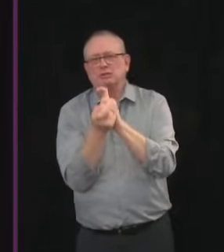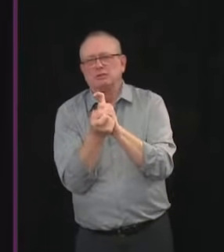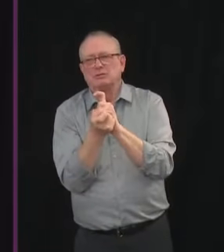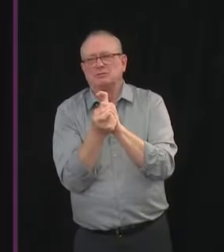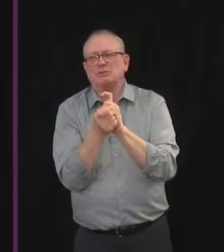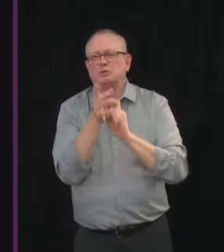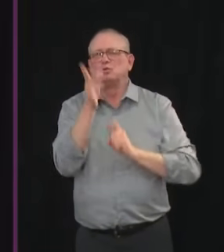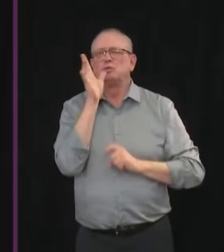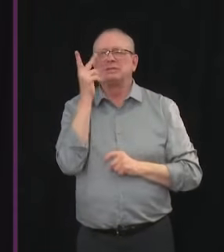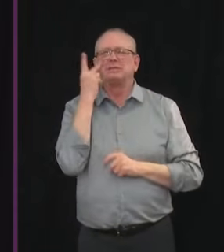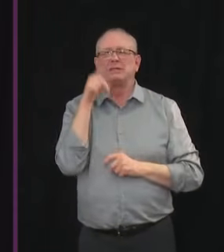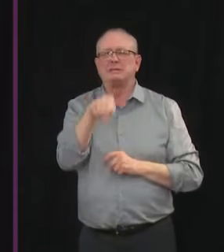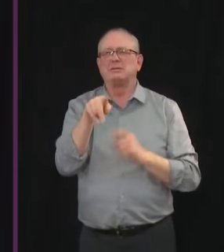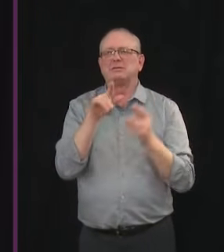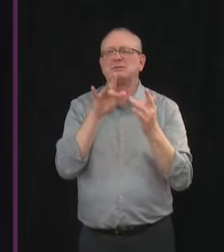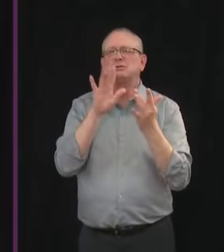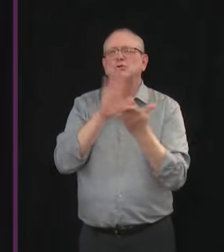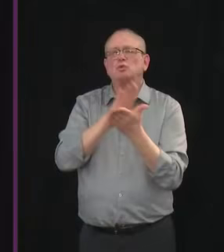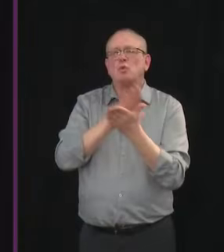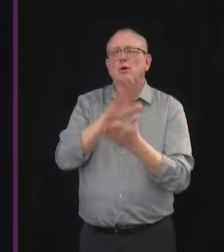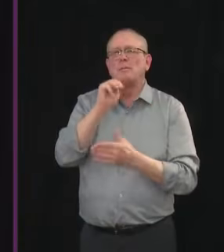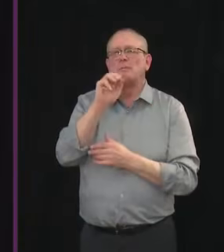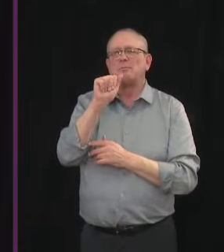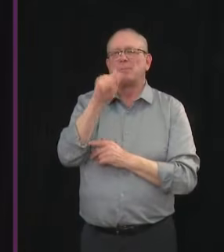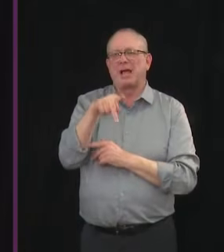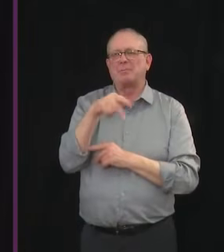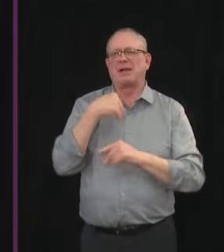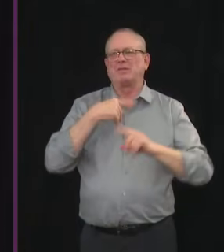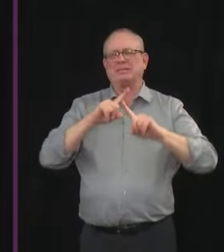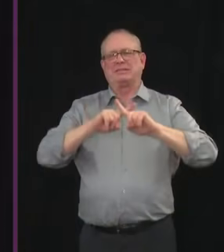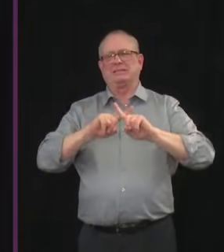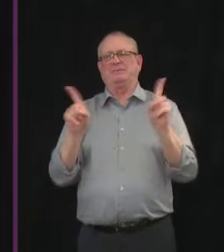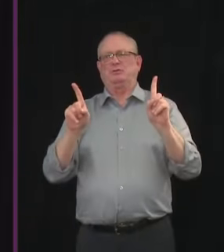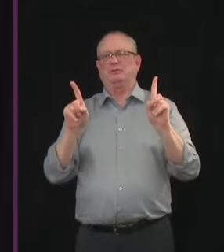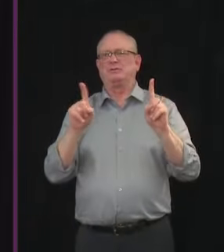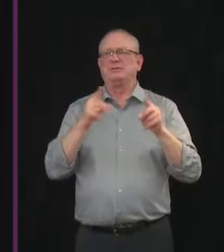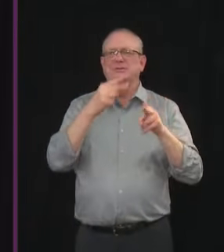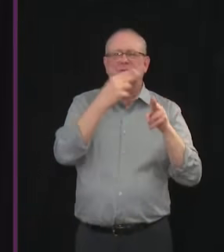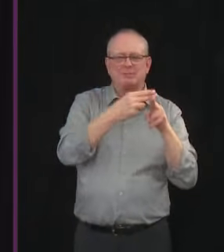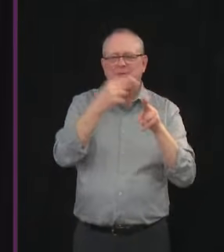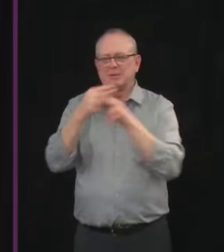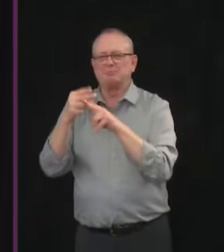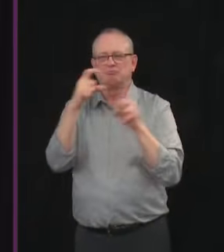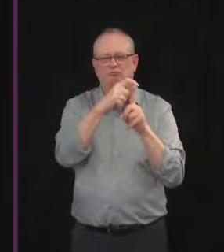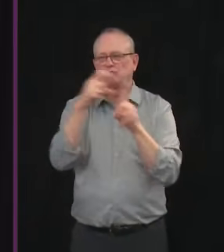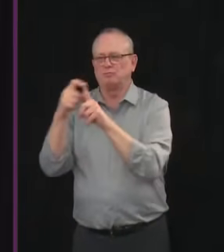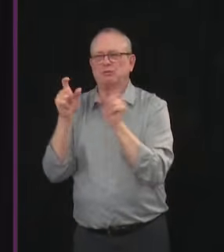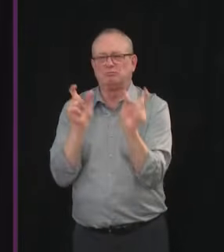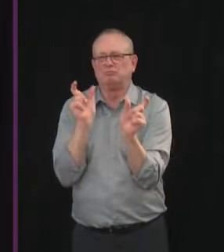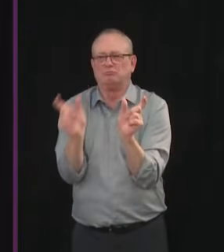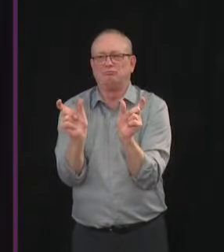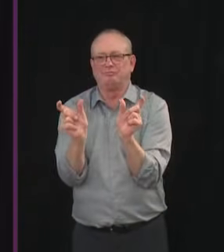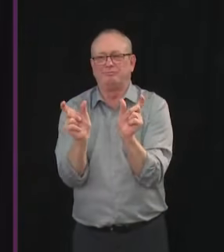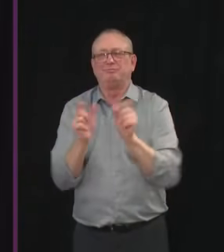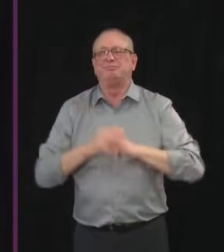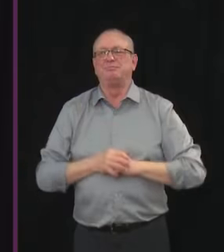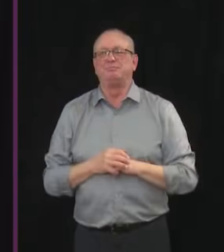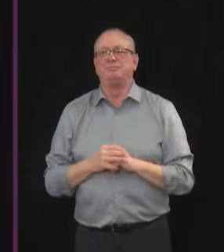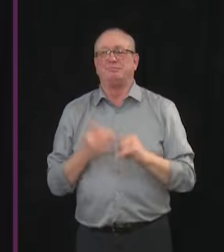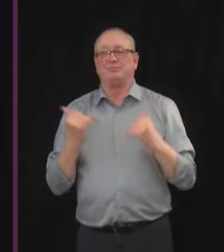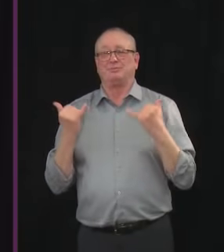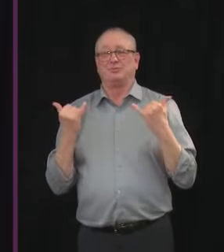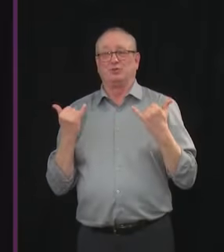reflected in the school map online. To date, we have identified 181 cases in